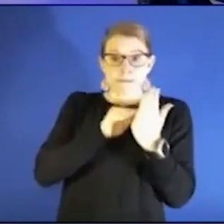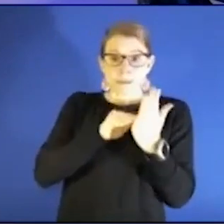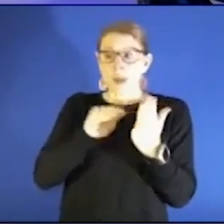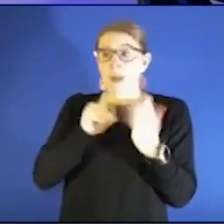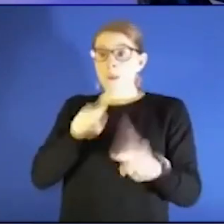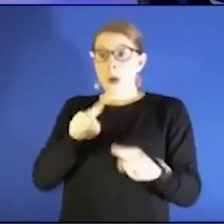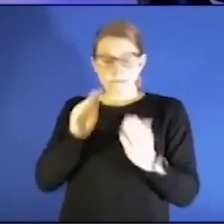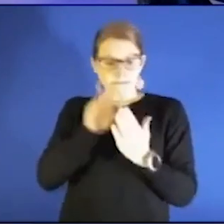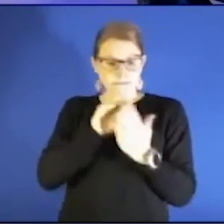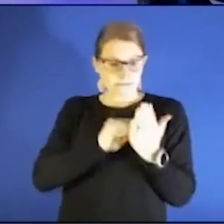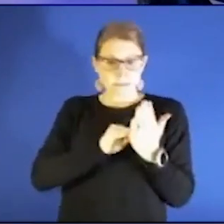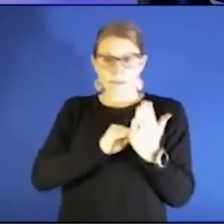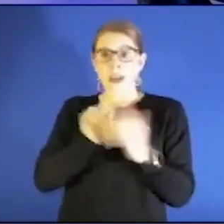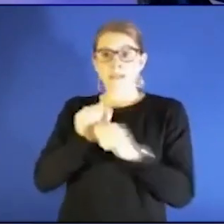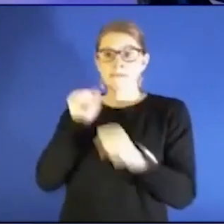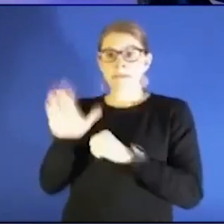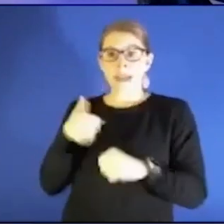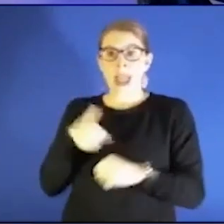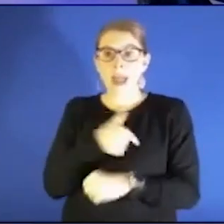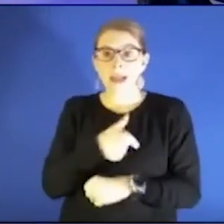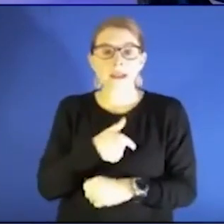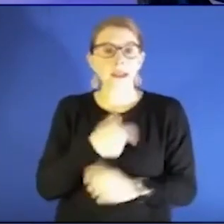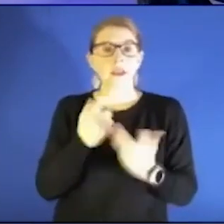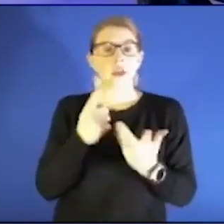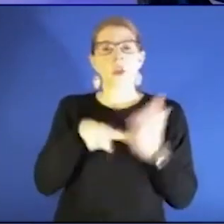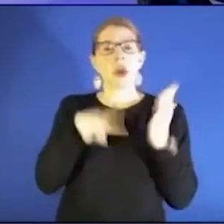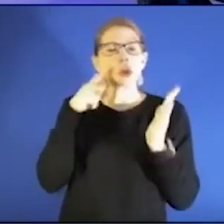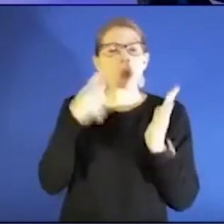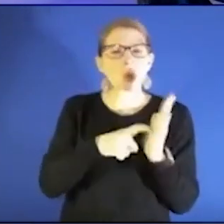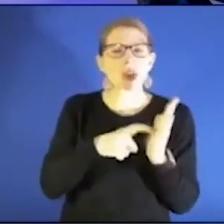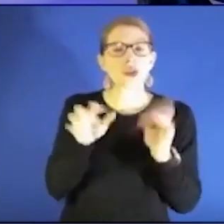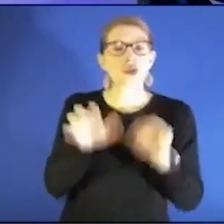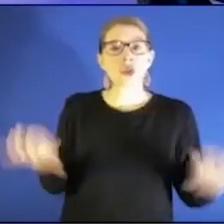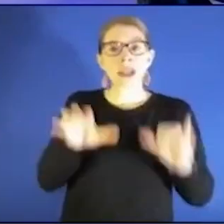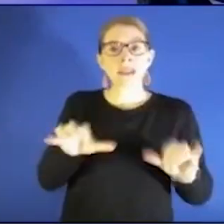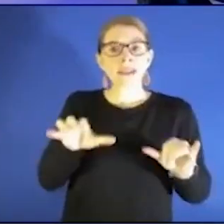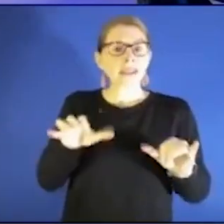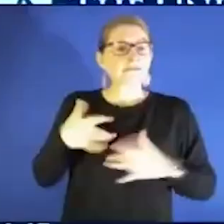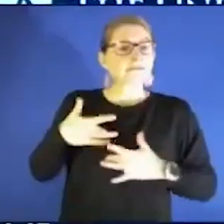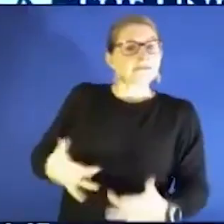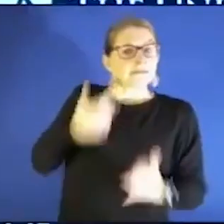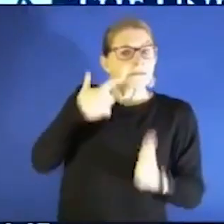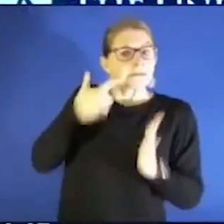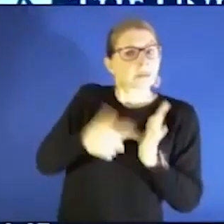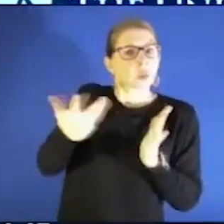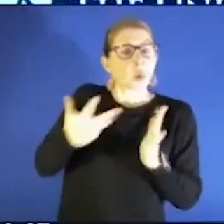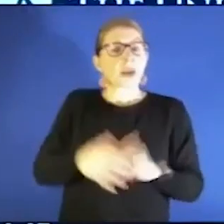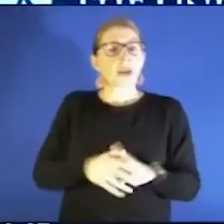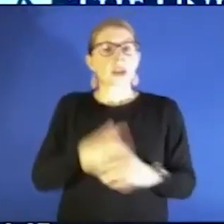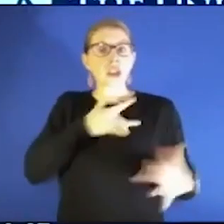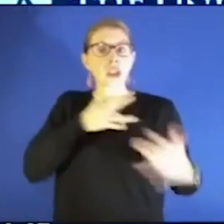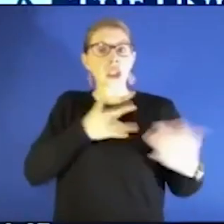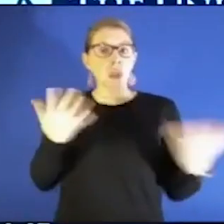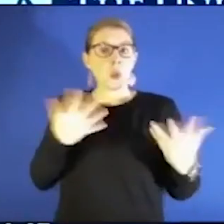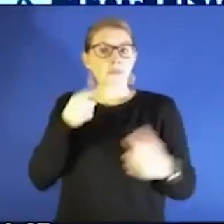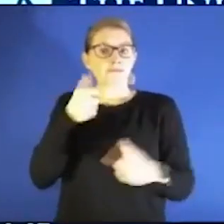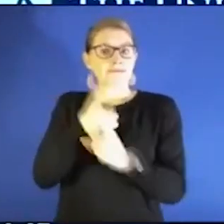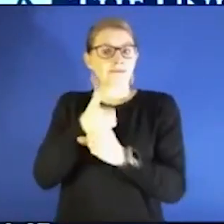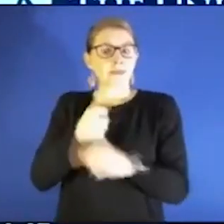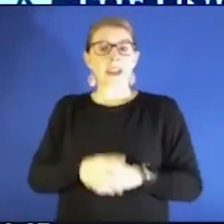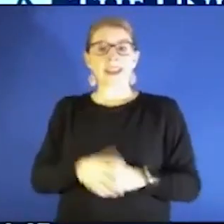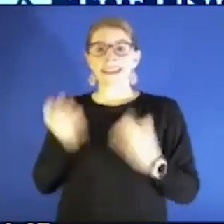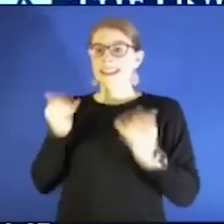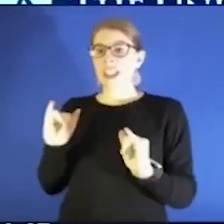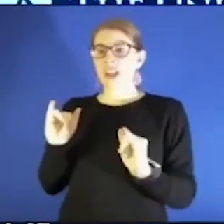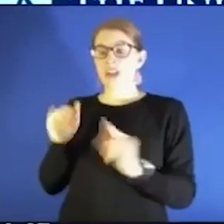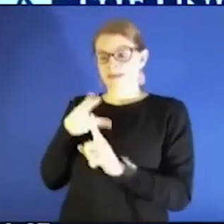together and getting it out to us. What are you noticing? What trends are you seeing? And what is really concerning you? I think it's still that unvaccinated